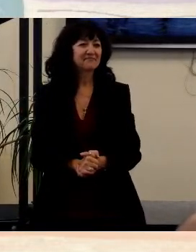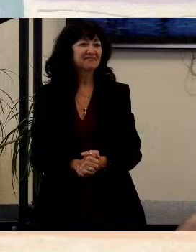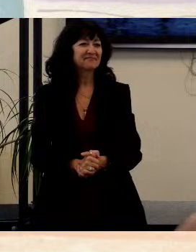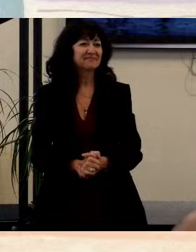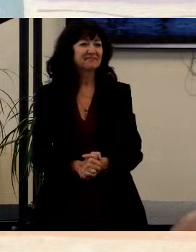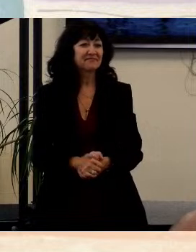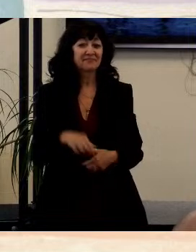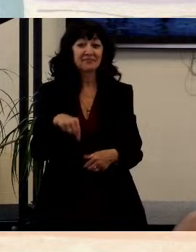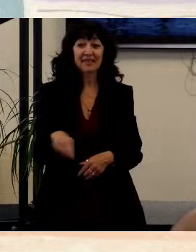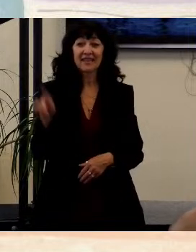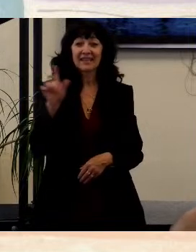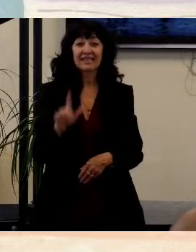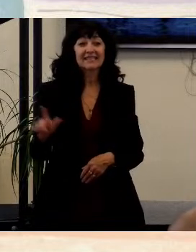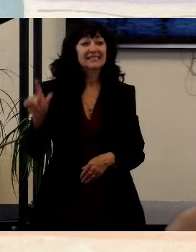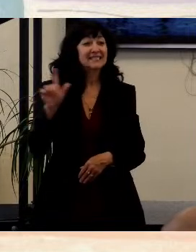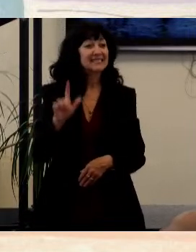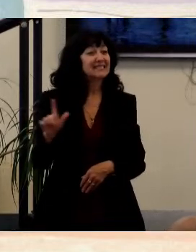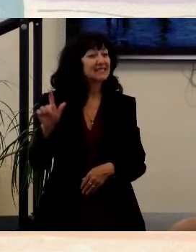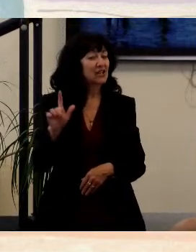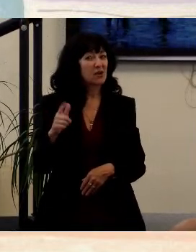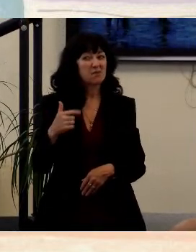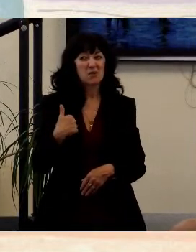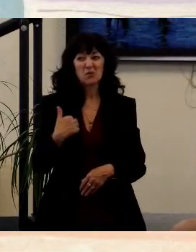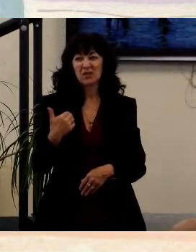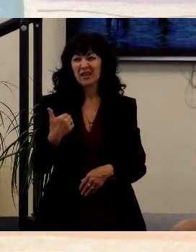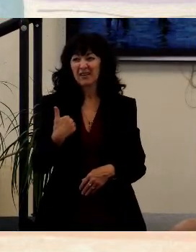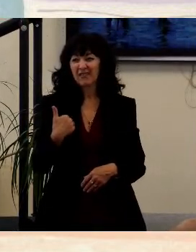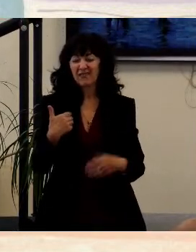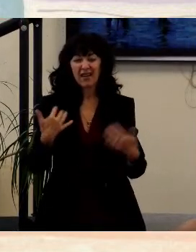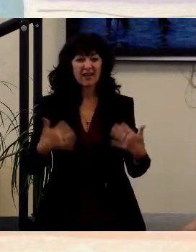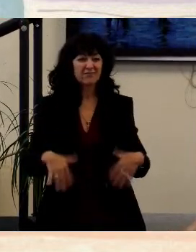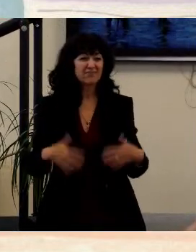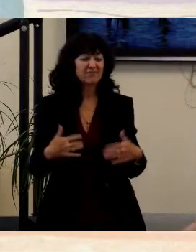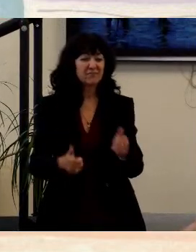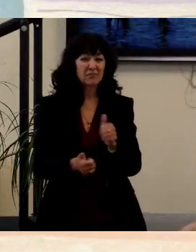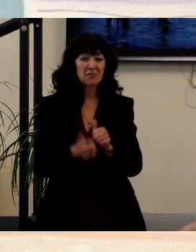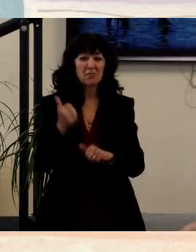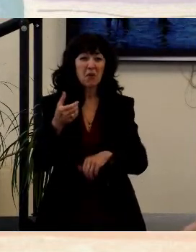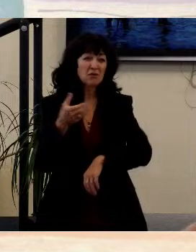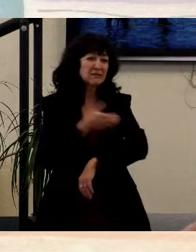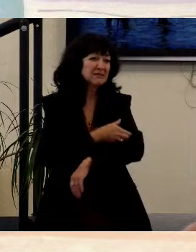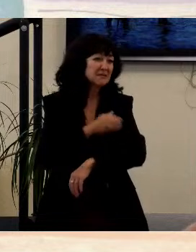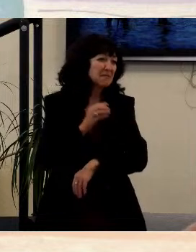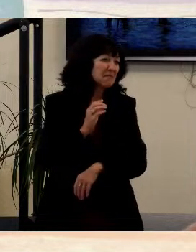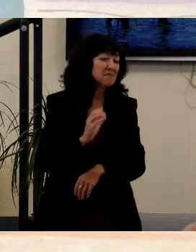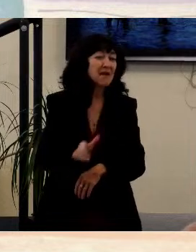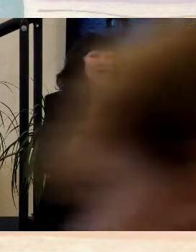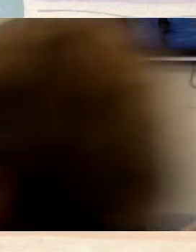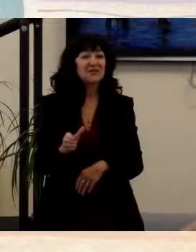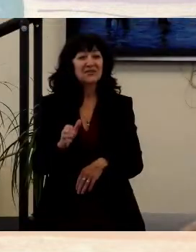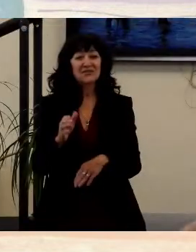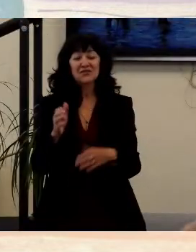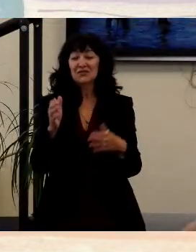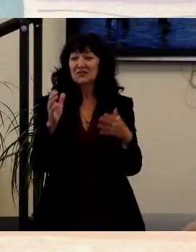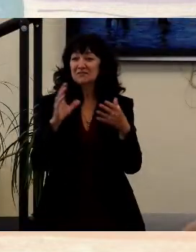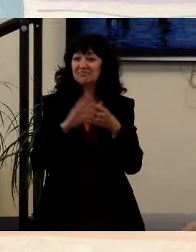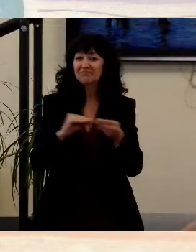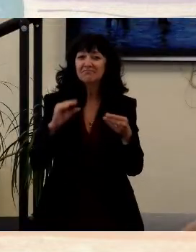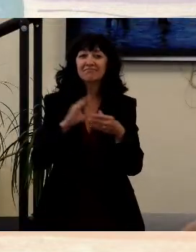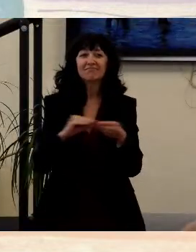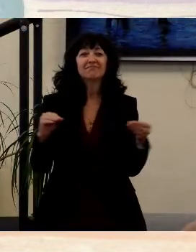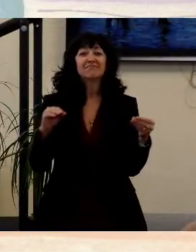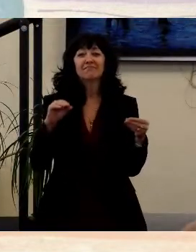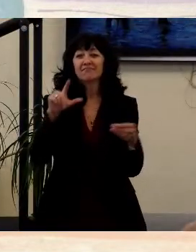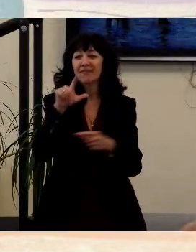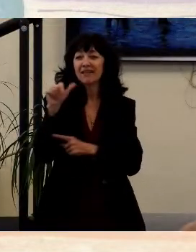in this library, we've had some of the most prolific voices in this space, ranging from LeVar Burton to Dennis Rodman